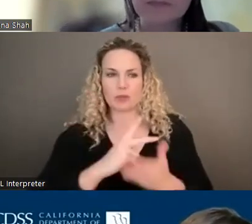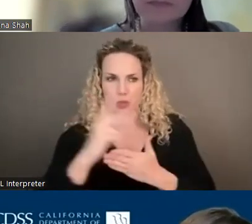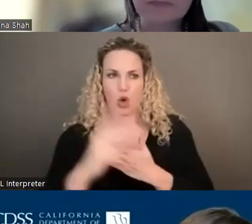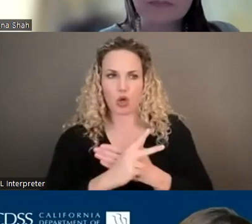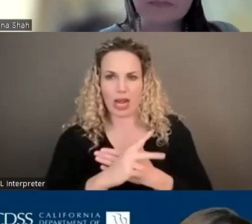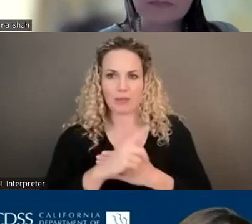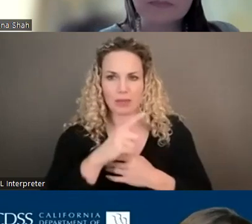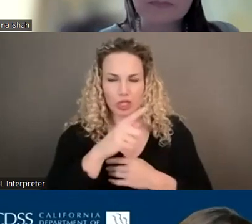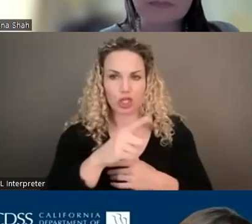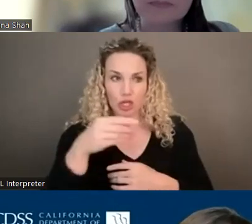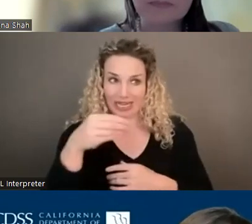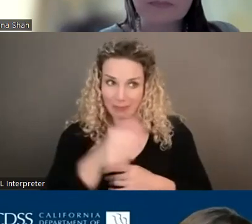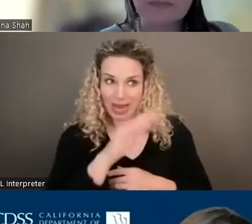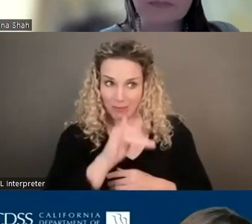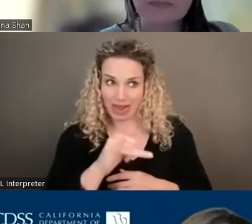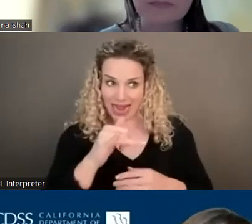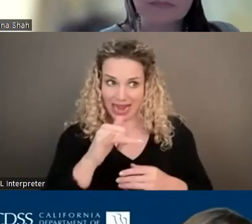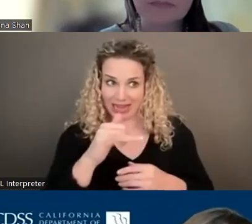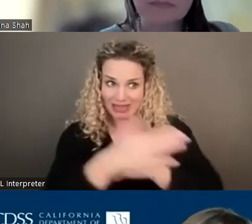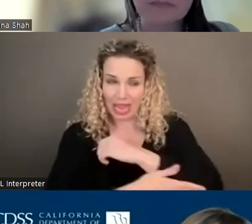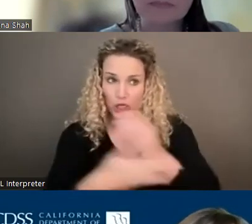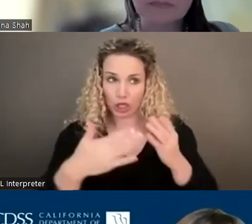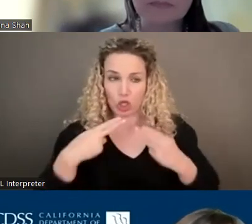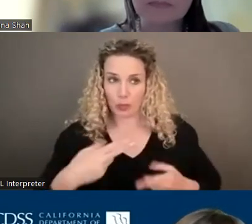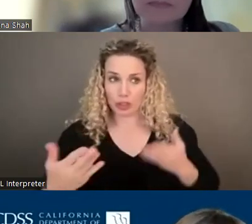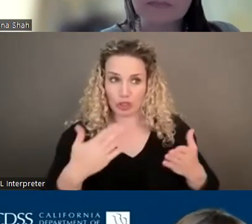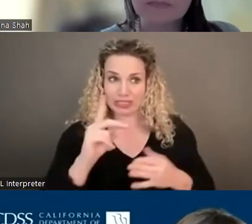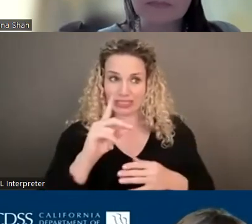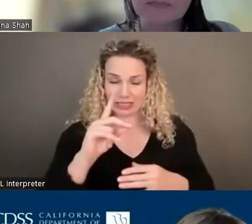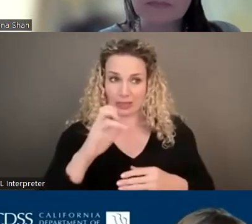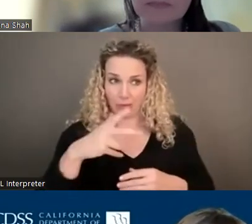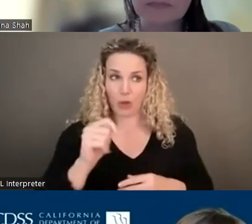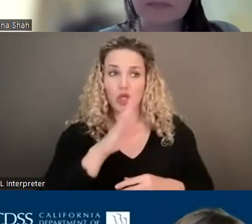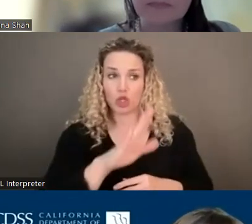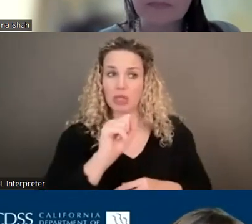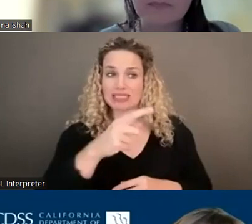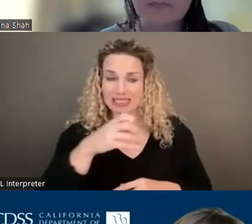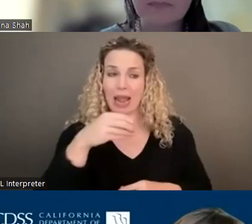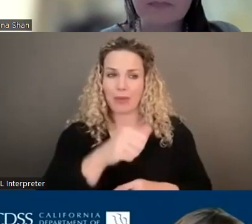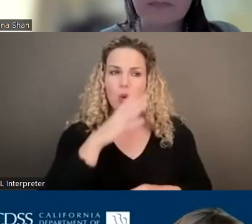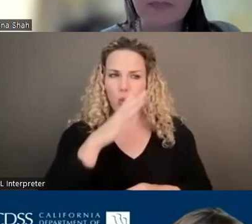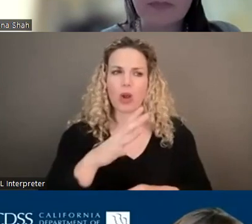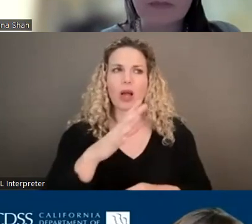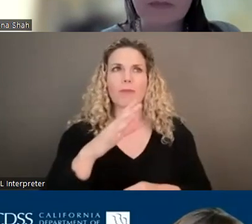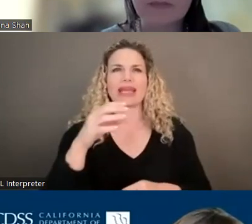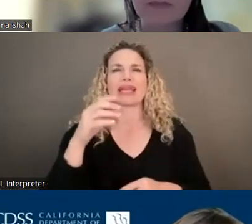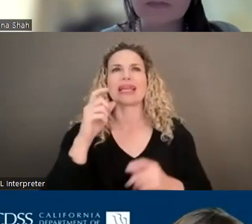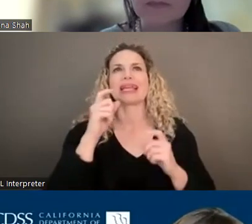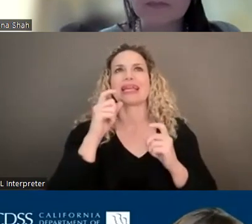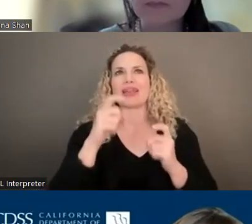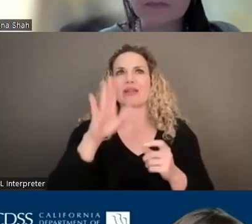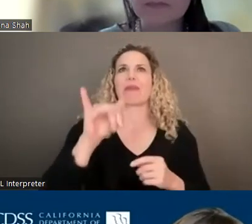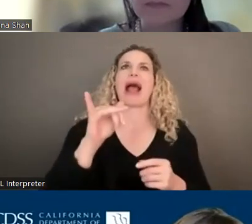you're getting paid by the County Human Services Department, in which case your stipend will be issued by the Foundation for California Community